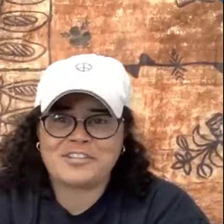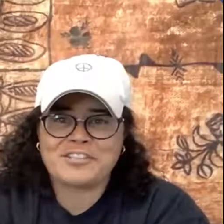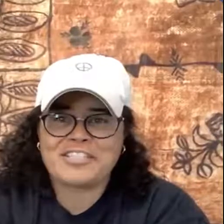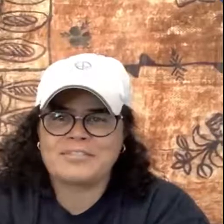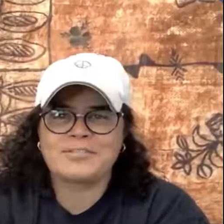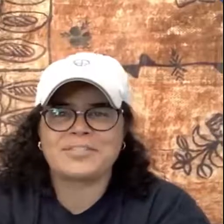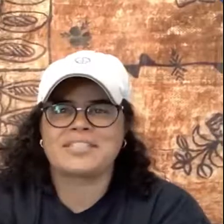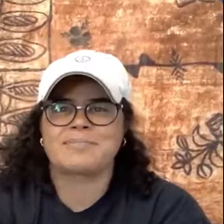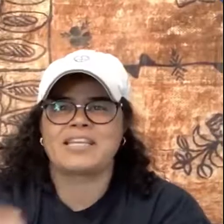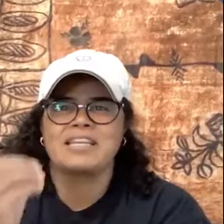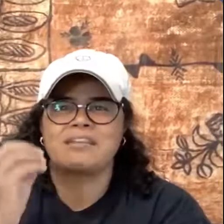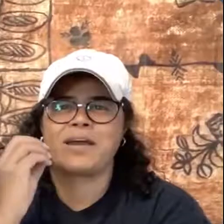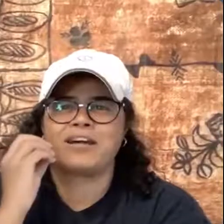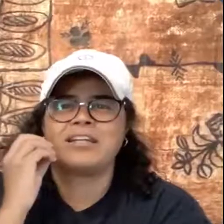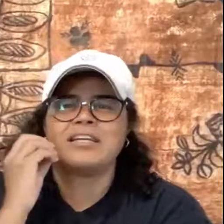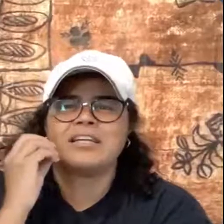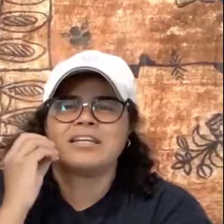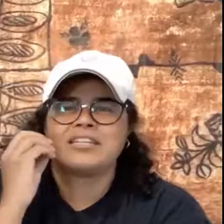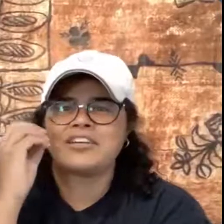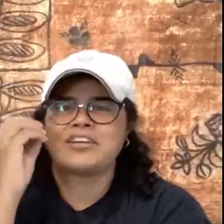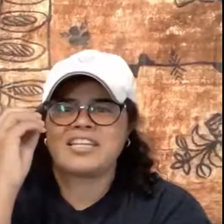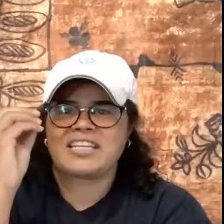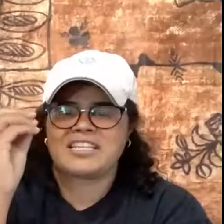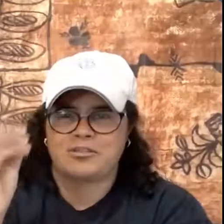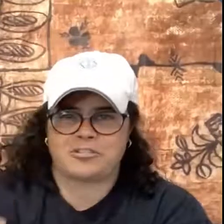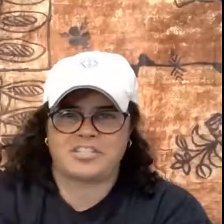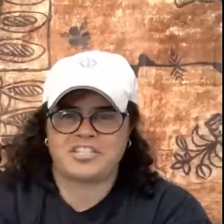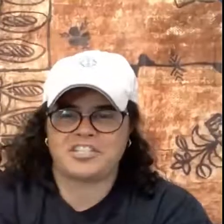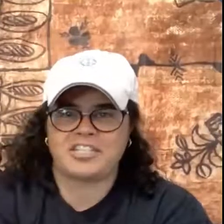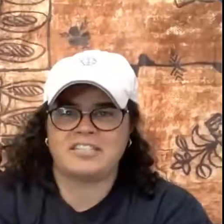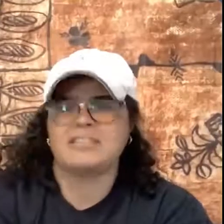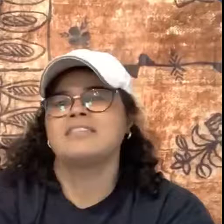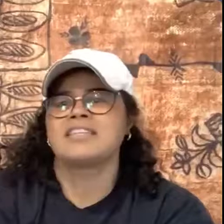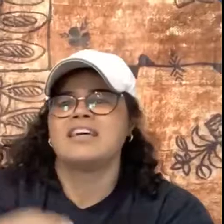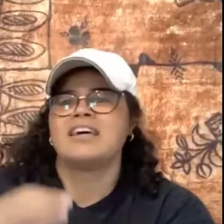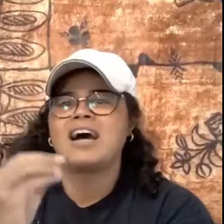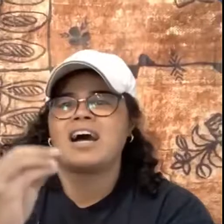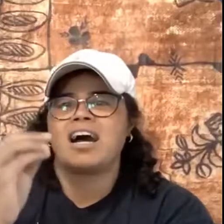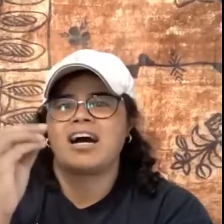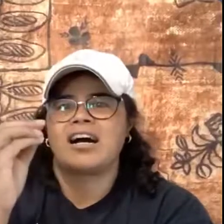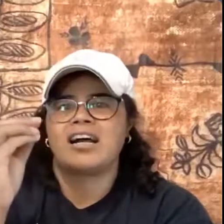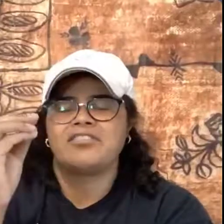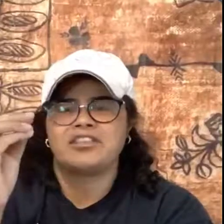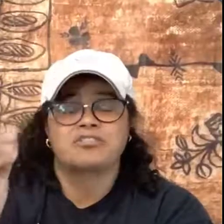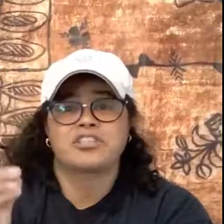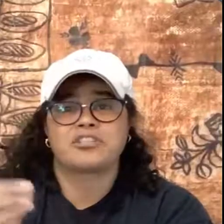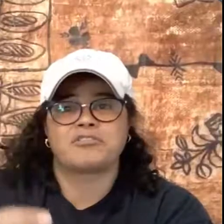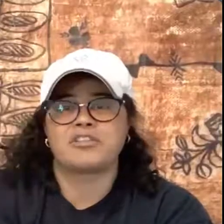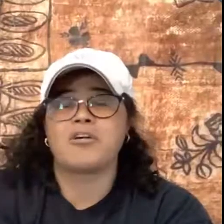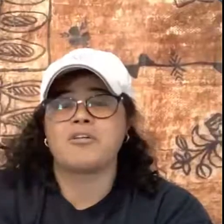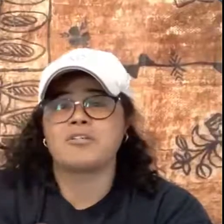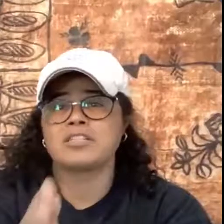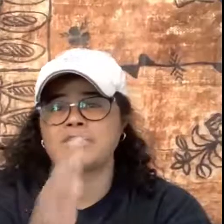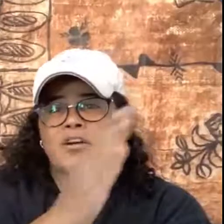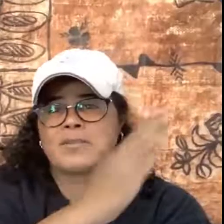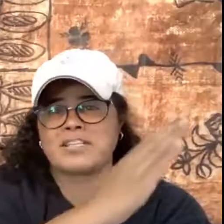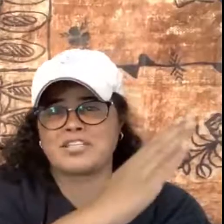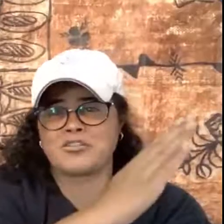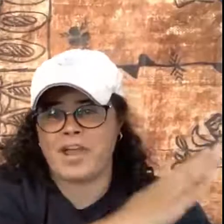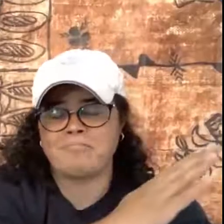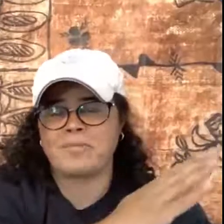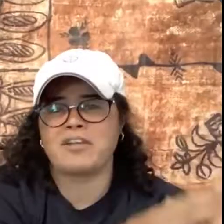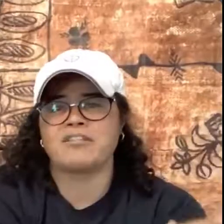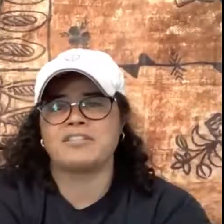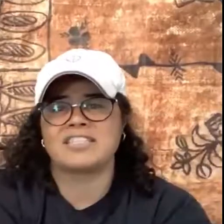up first, who is speaking about not only his traditions and the traditional songs from